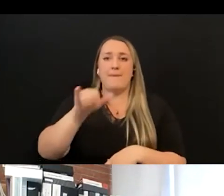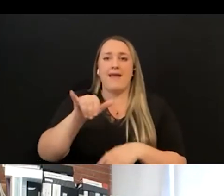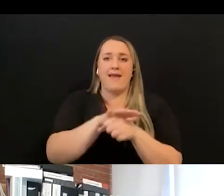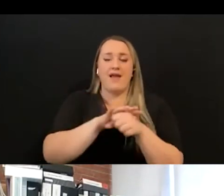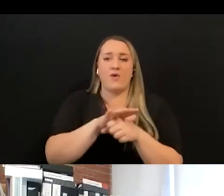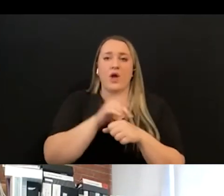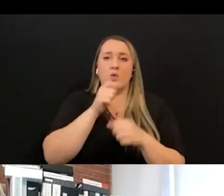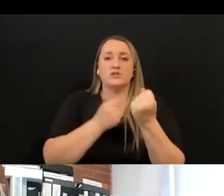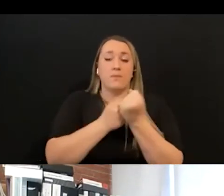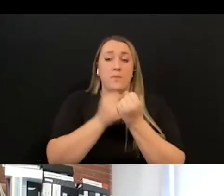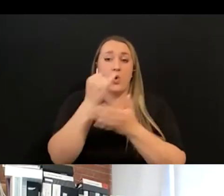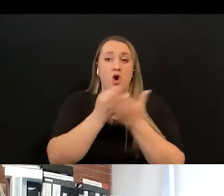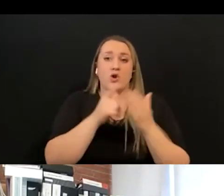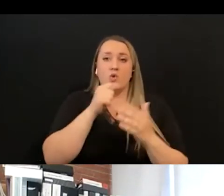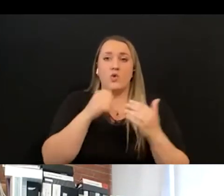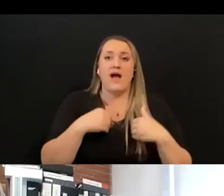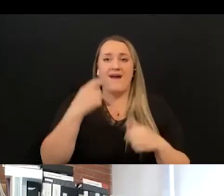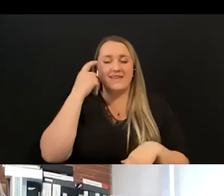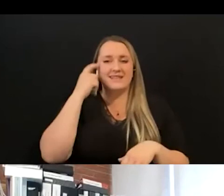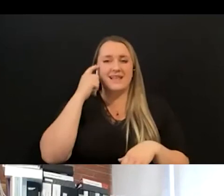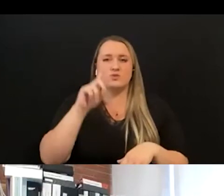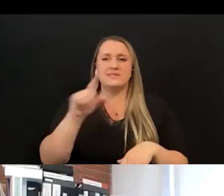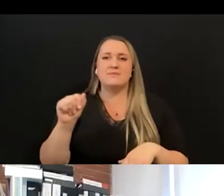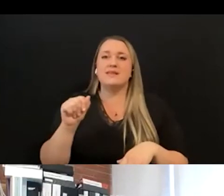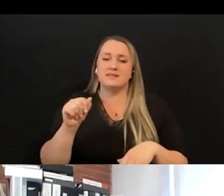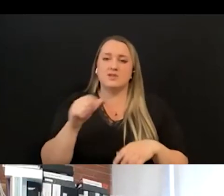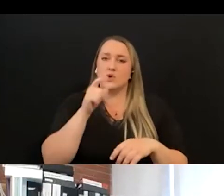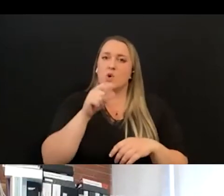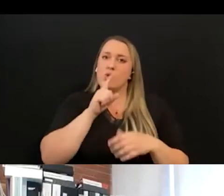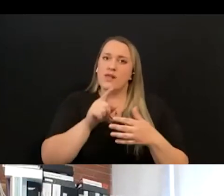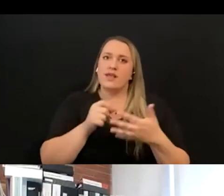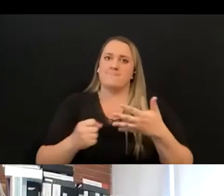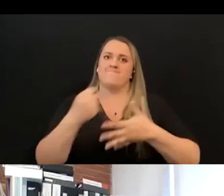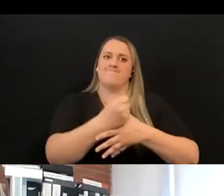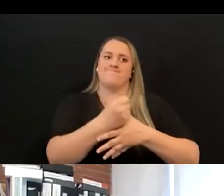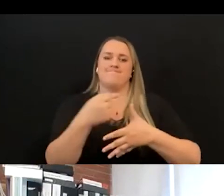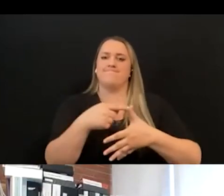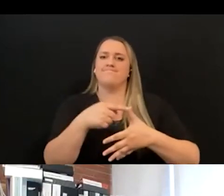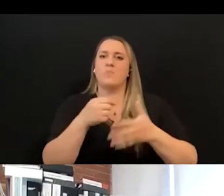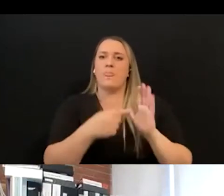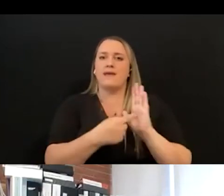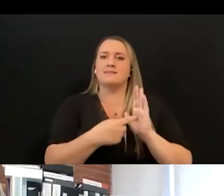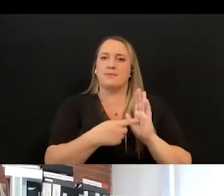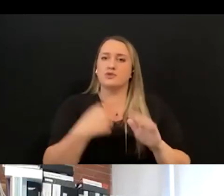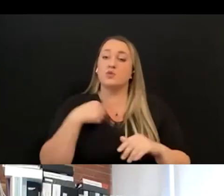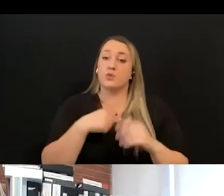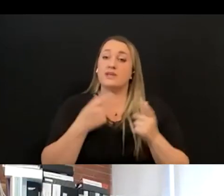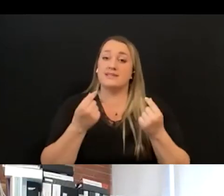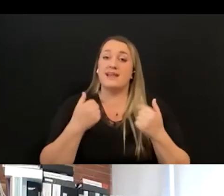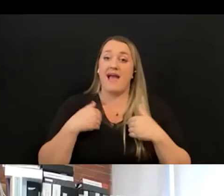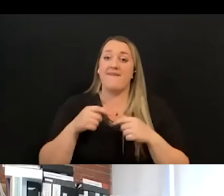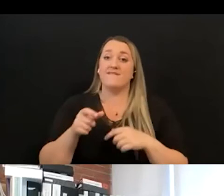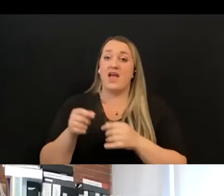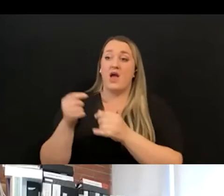intellectual disabilities who were featured prominently in the exhibition. And so we did get an individual donor